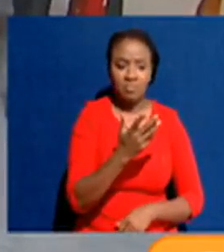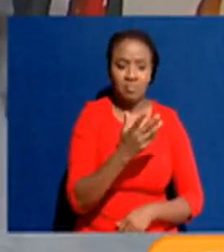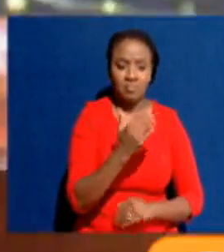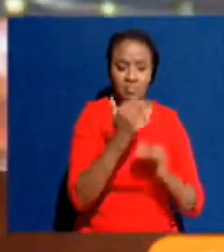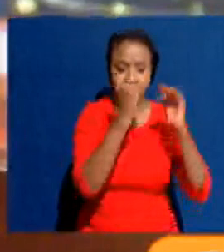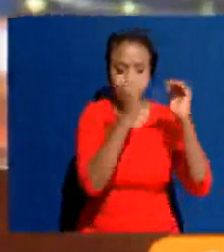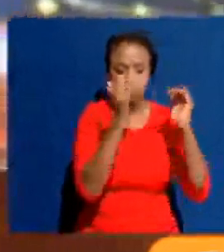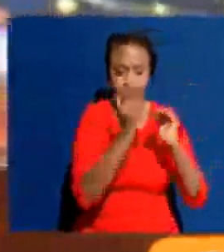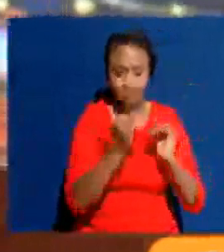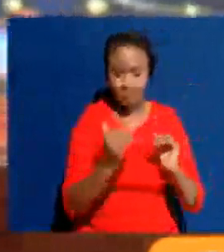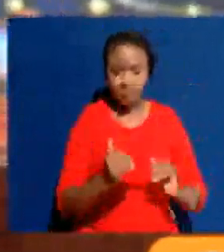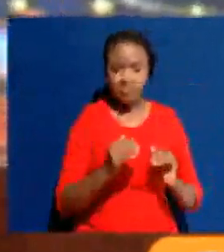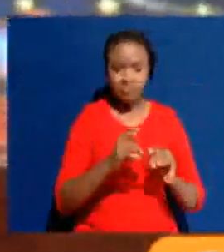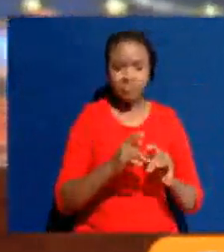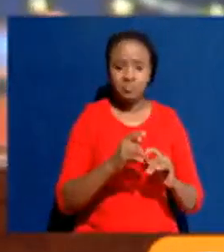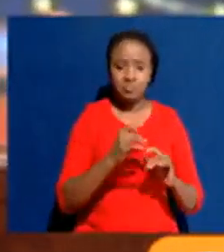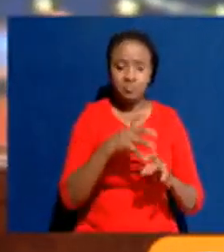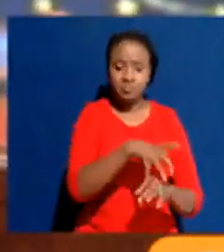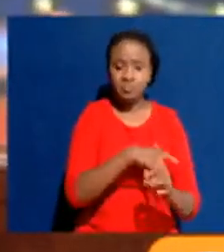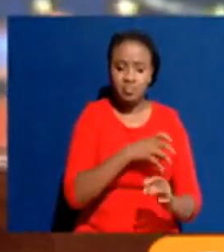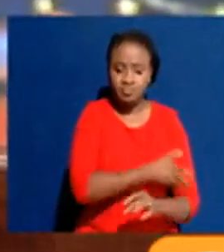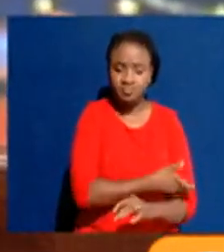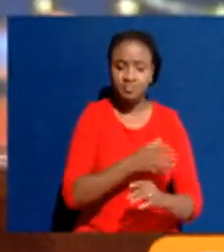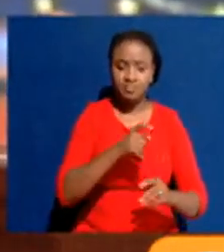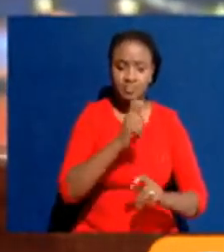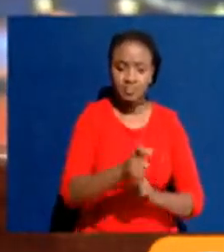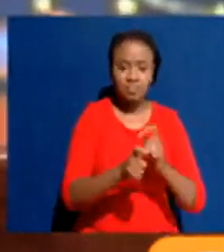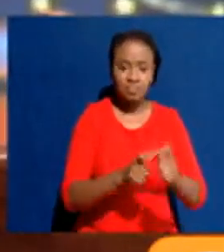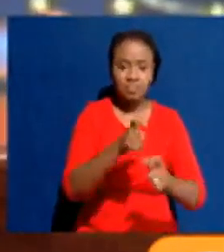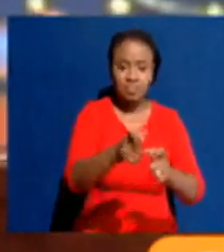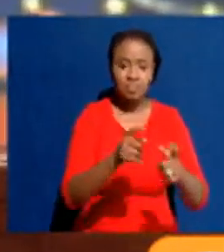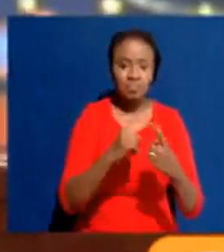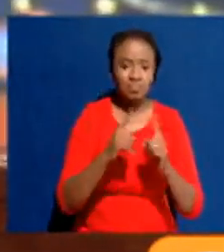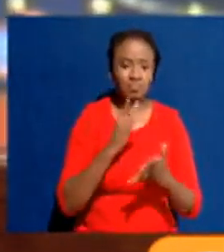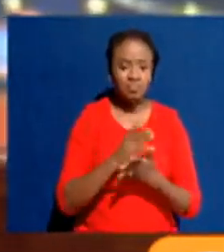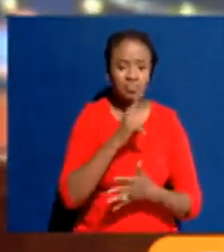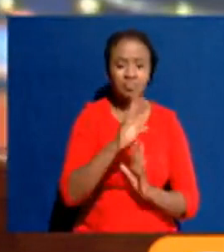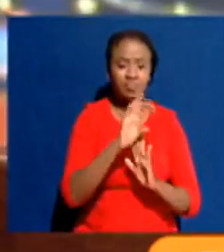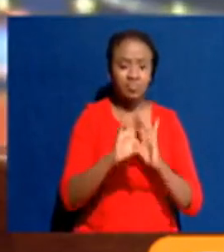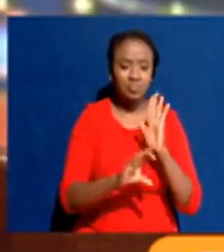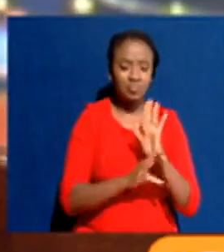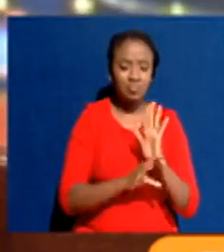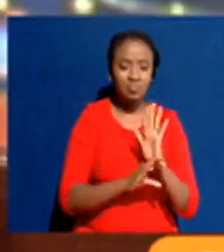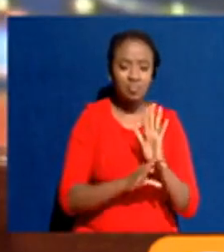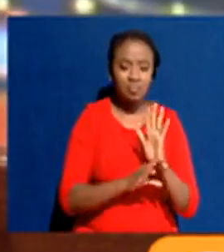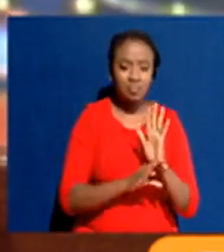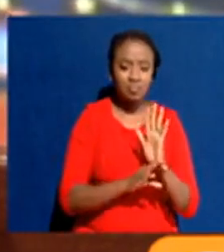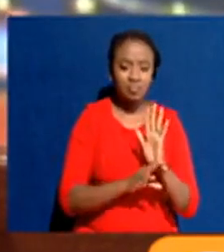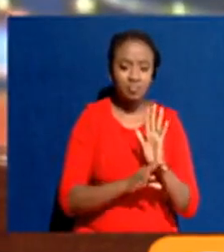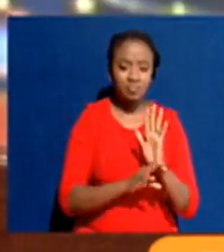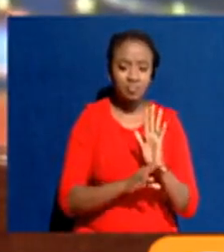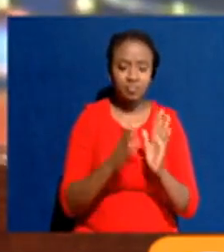It looks so. Of course, the British is still a constitutional monarchy. Mm-hmm. That's why we are seeing the